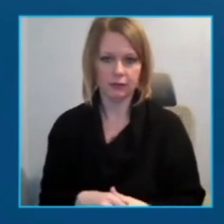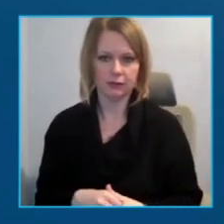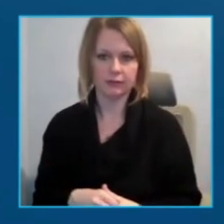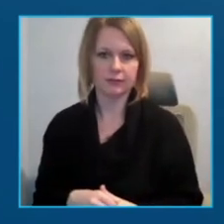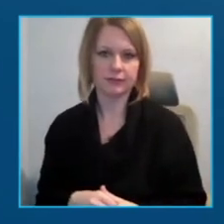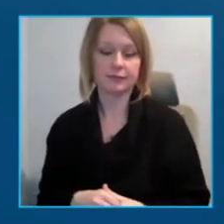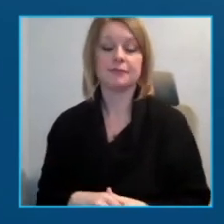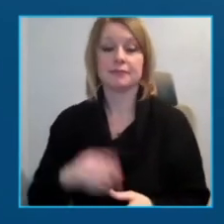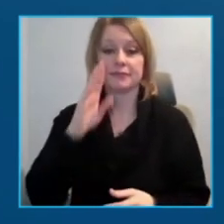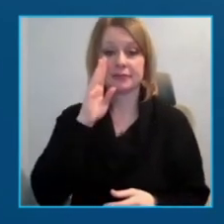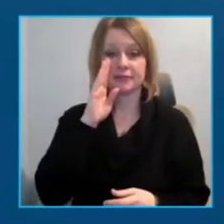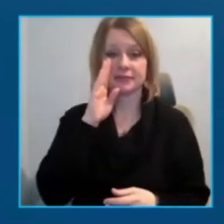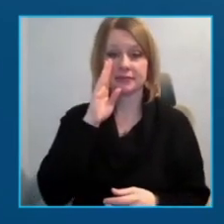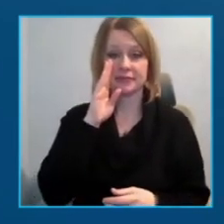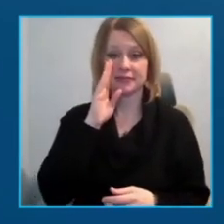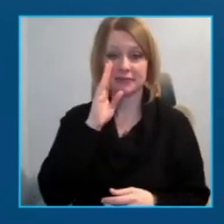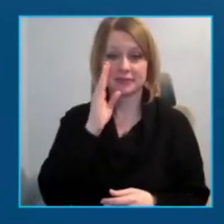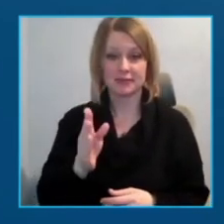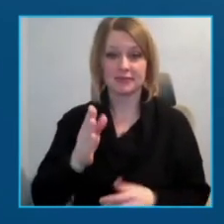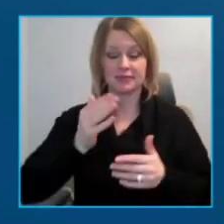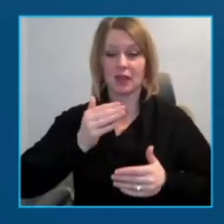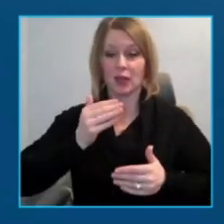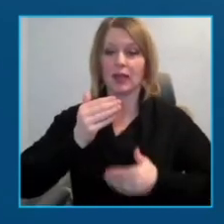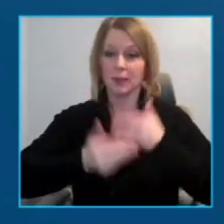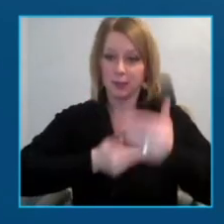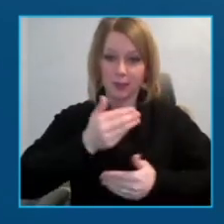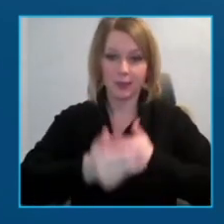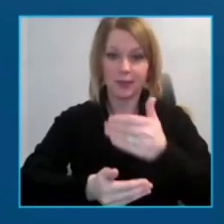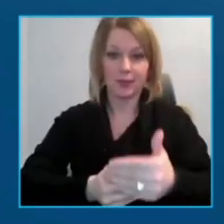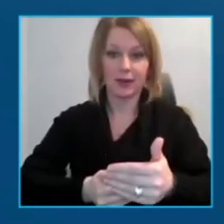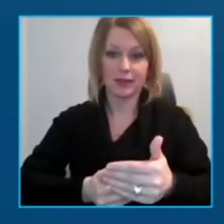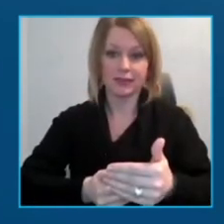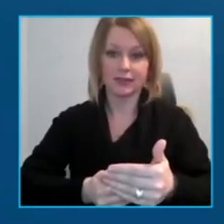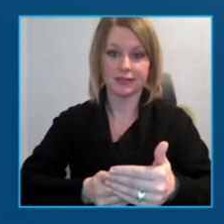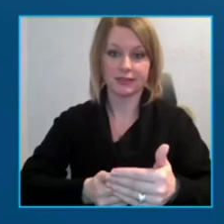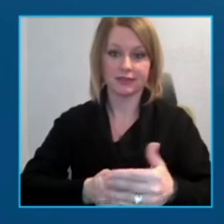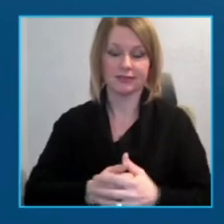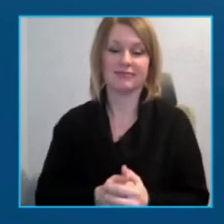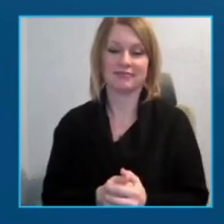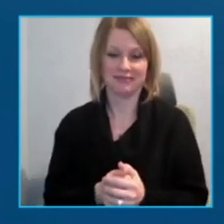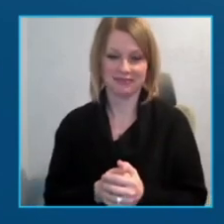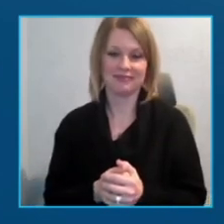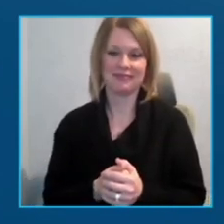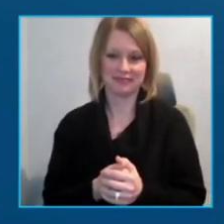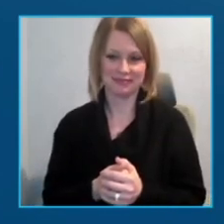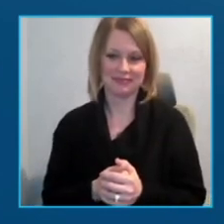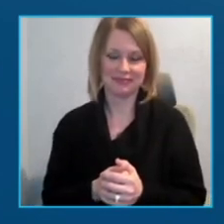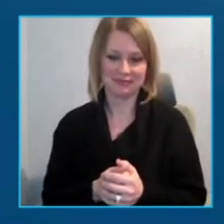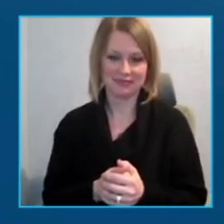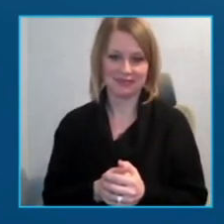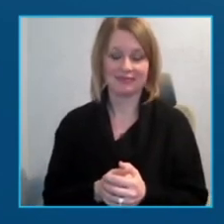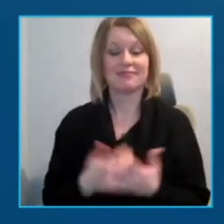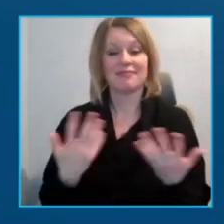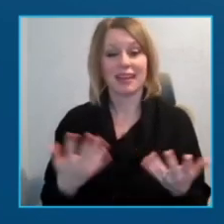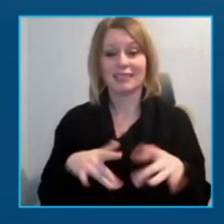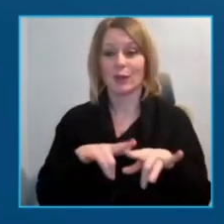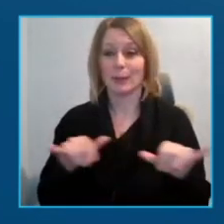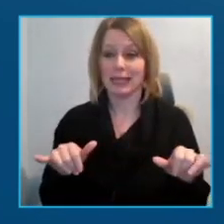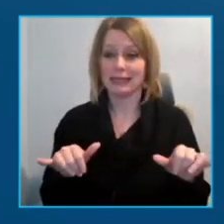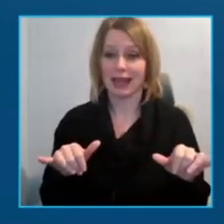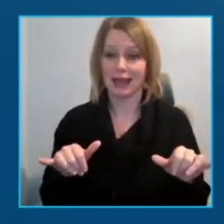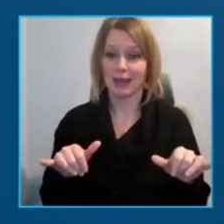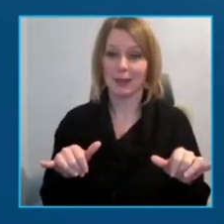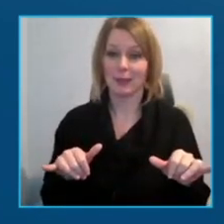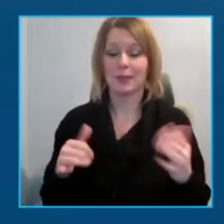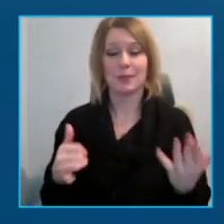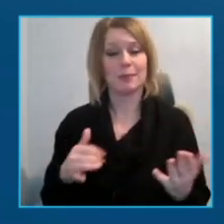We will be at least in process toward full compliance with that. In the meantime, everyone, please